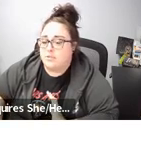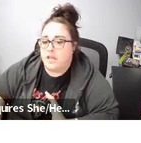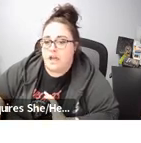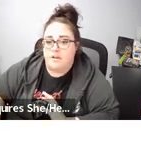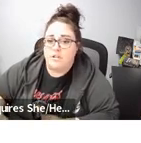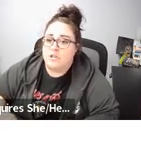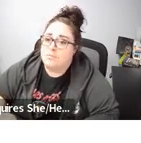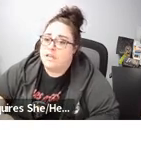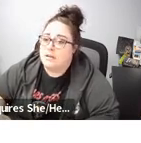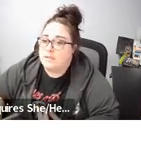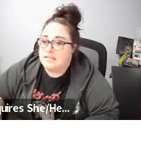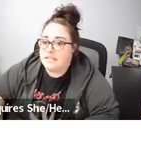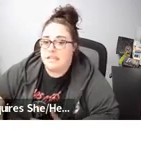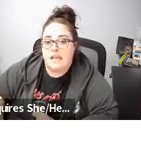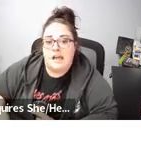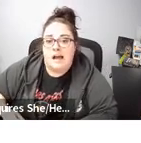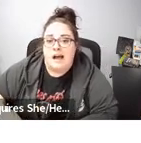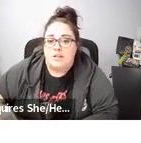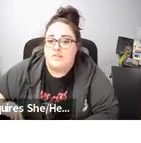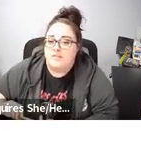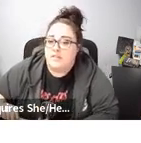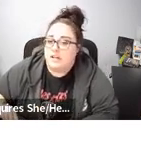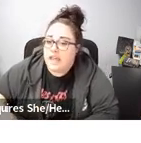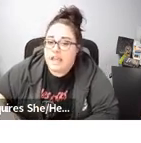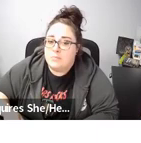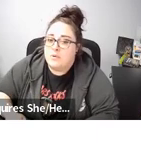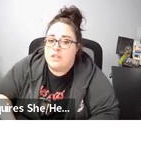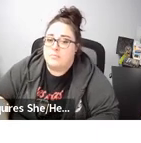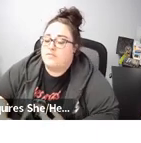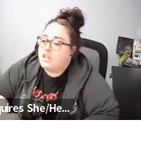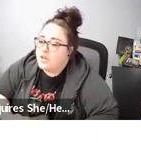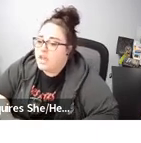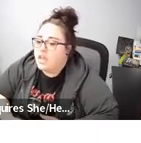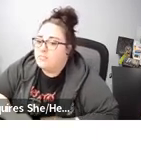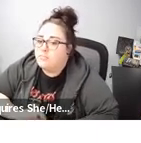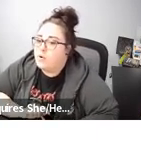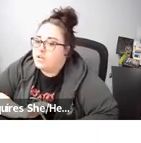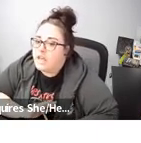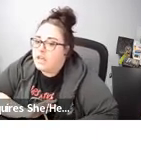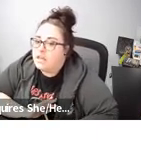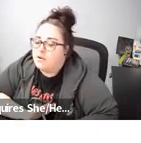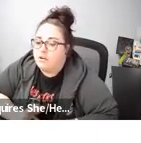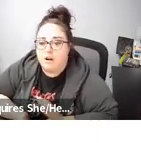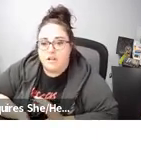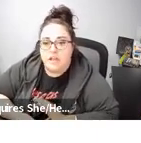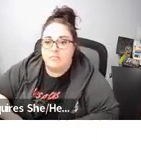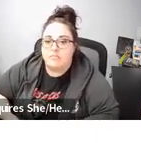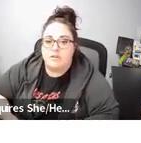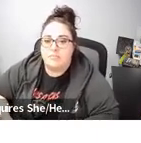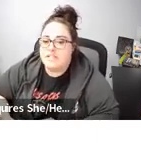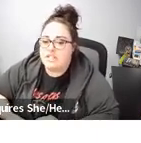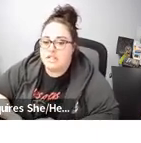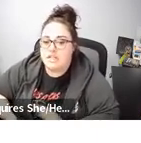console do you play on, or do you play on PC? Do you have a favorite game, whether it be a video game, board game, or card